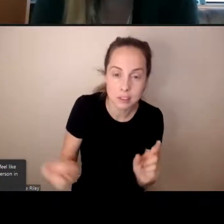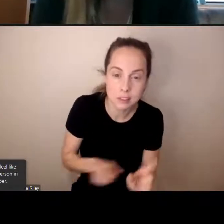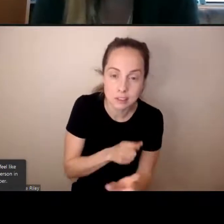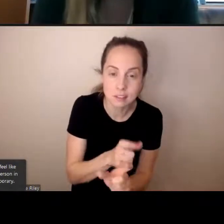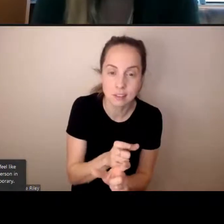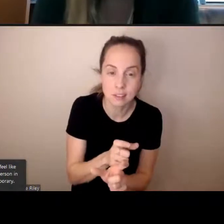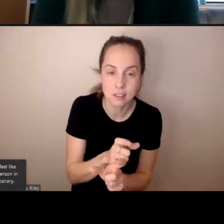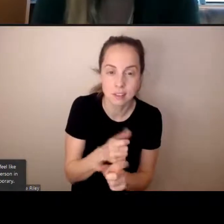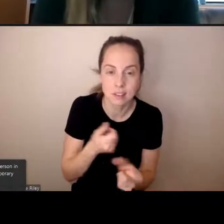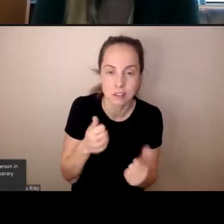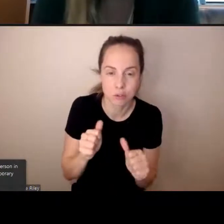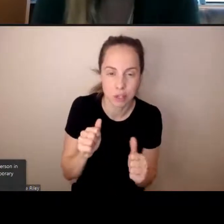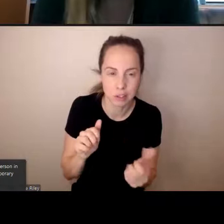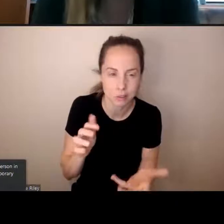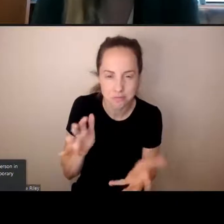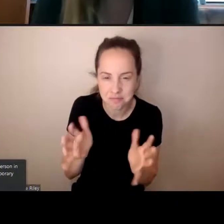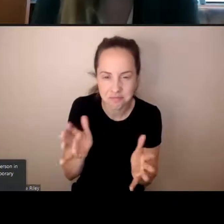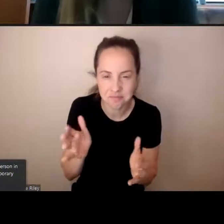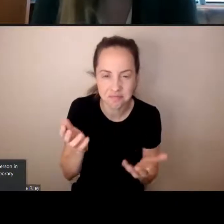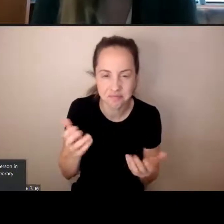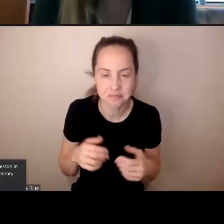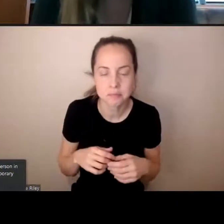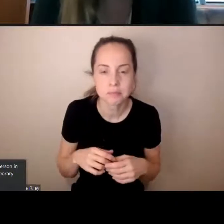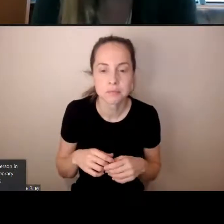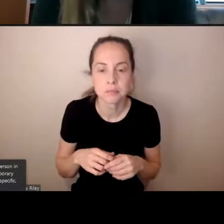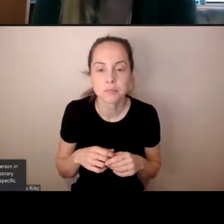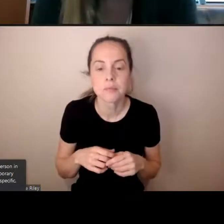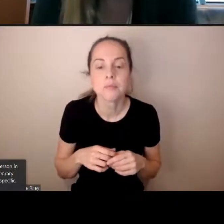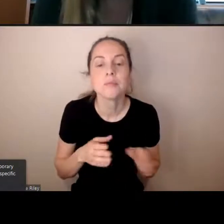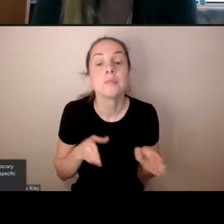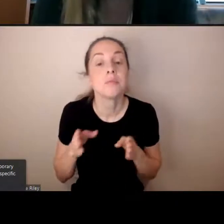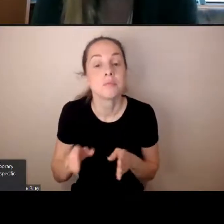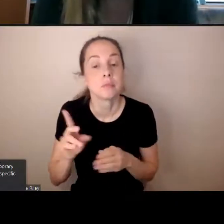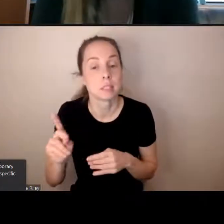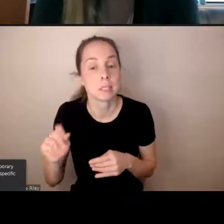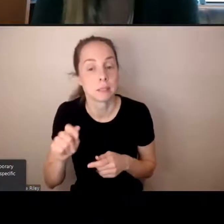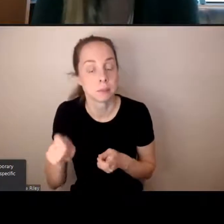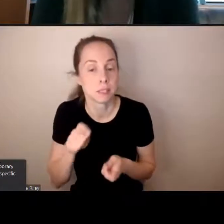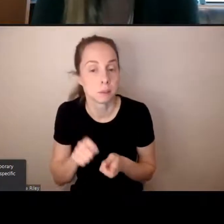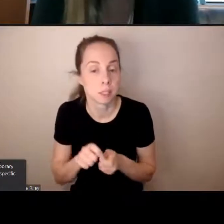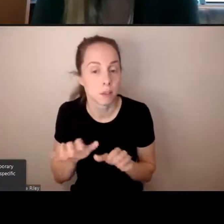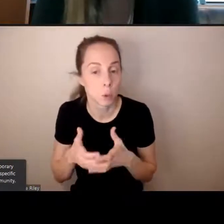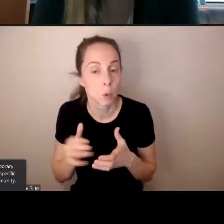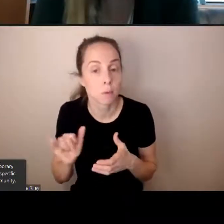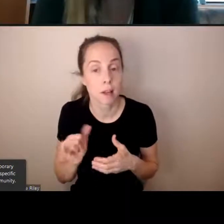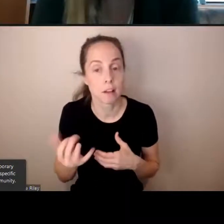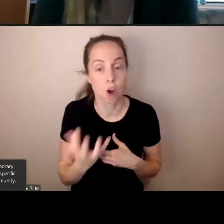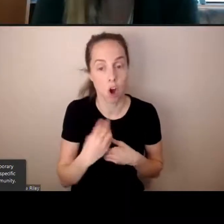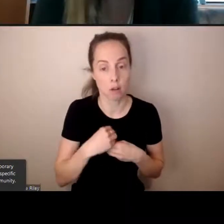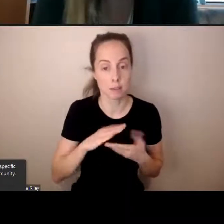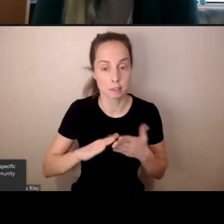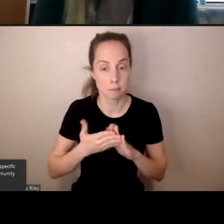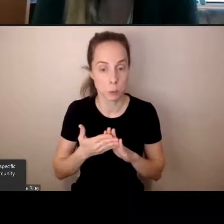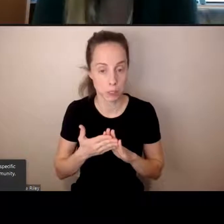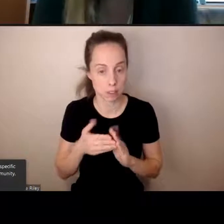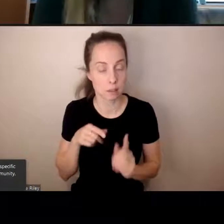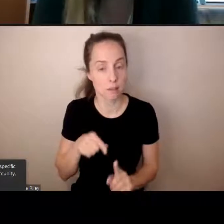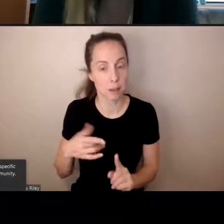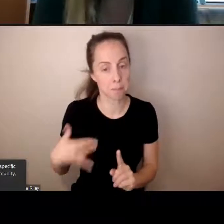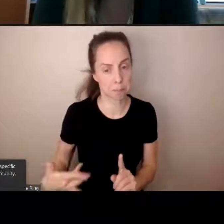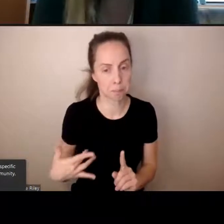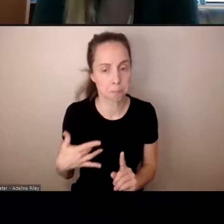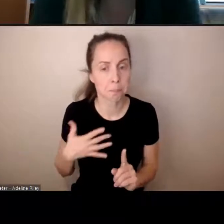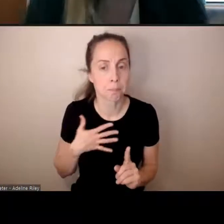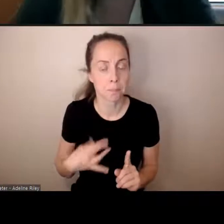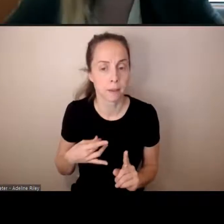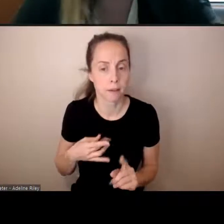temper it in any way. And then you have disability specific groups like, the autism community. They tend to like referring